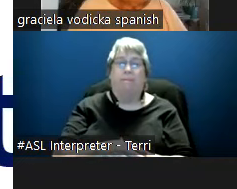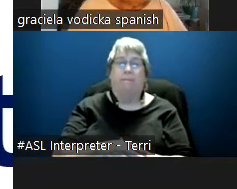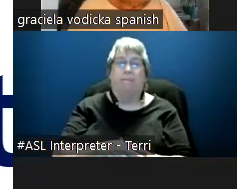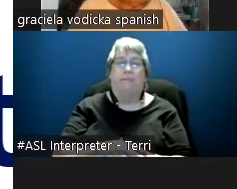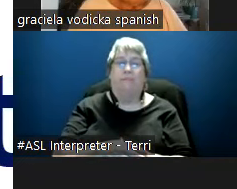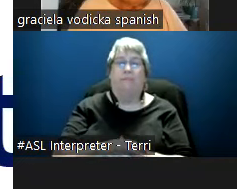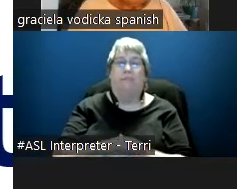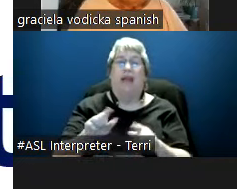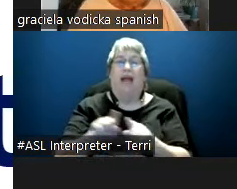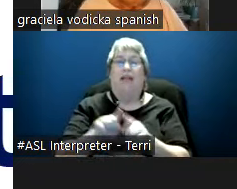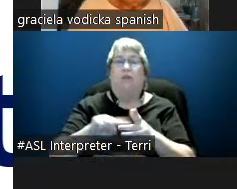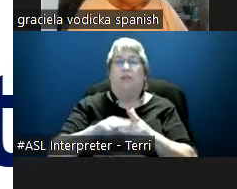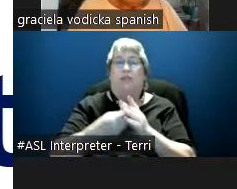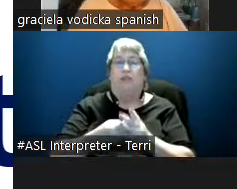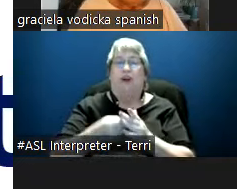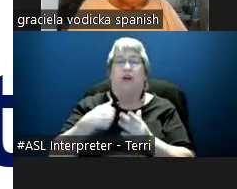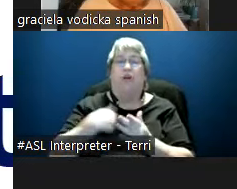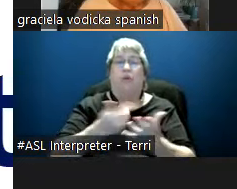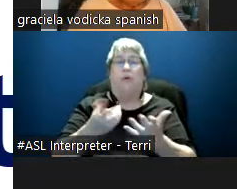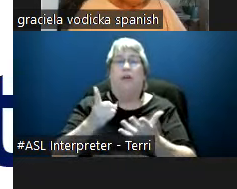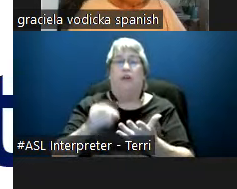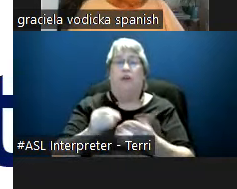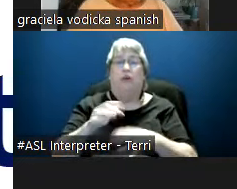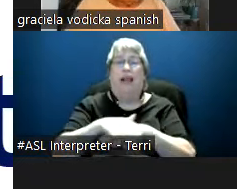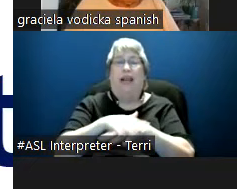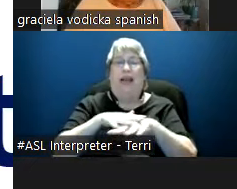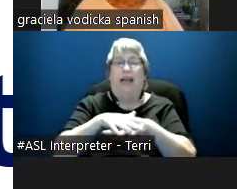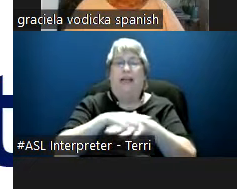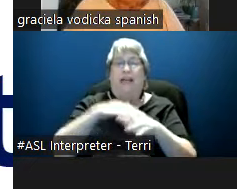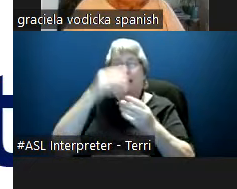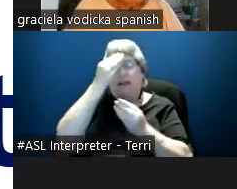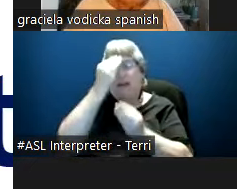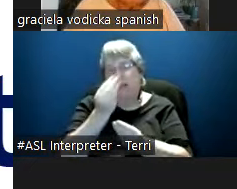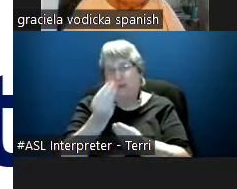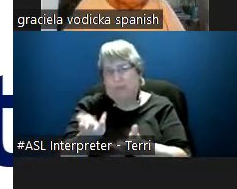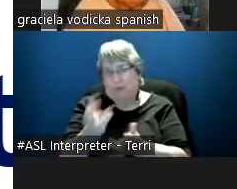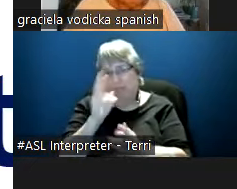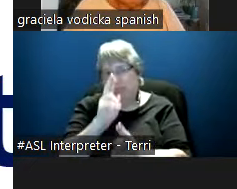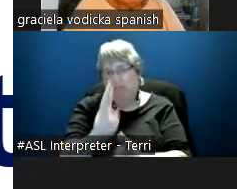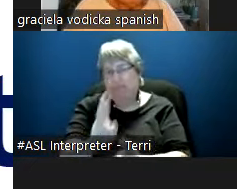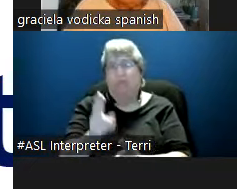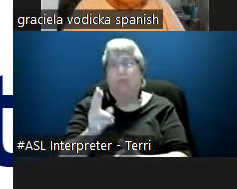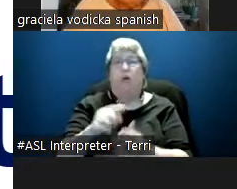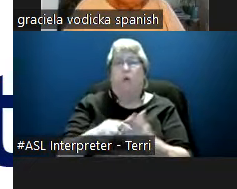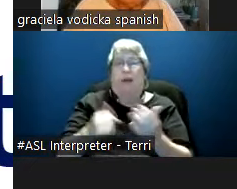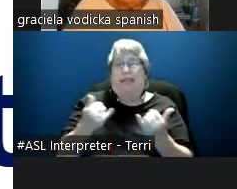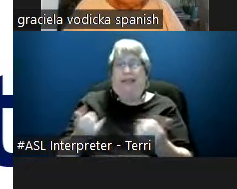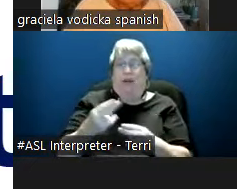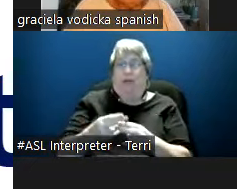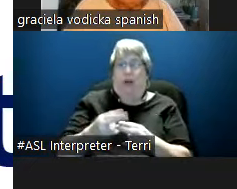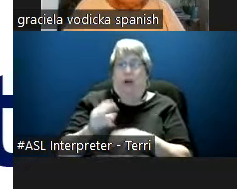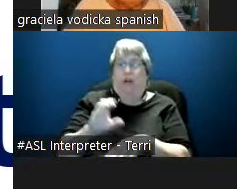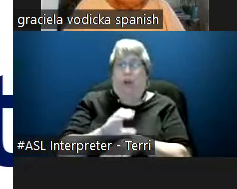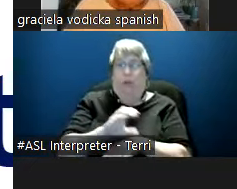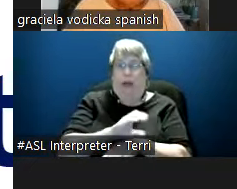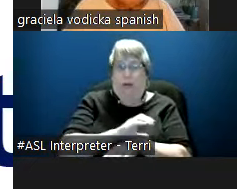So as we start, we'd like to do a land acknowledgement, and we would like to acknowledge that what is now Colorado